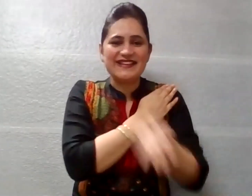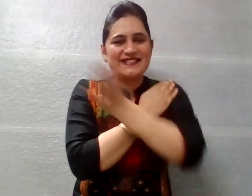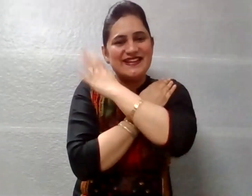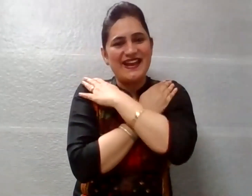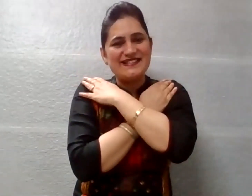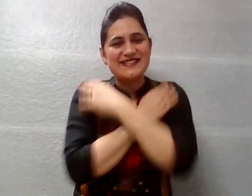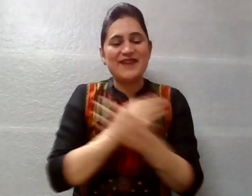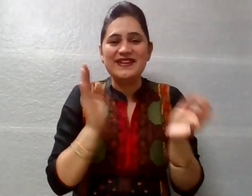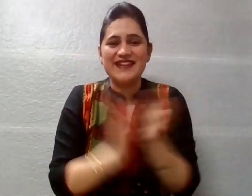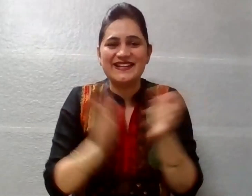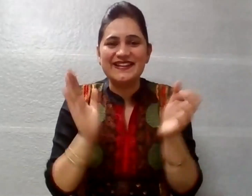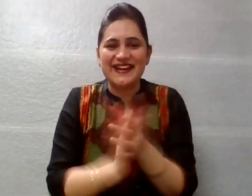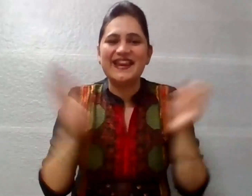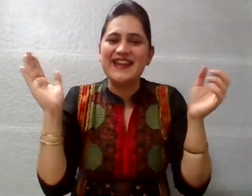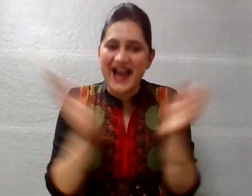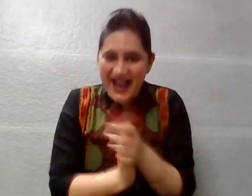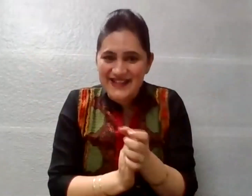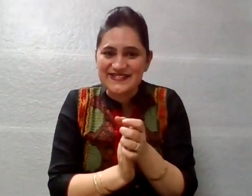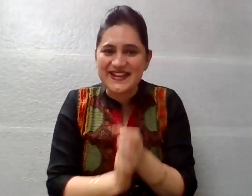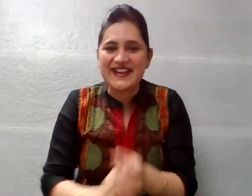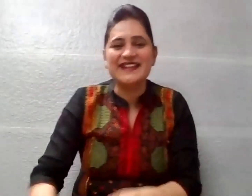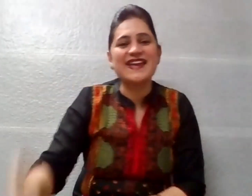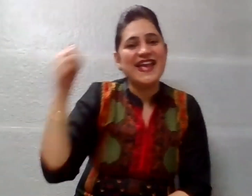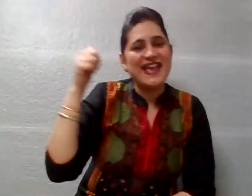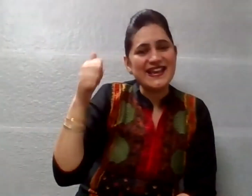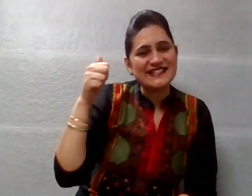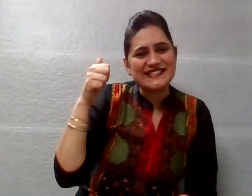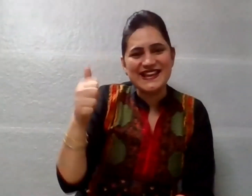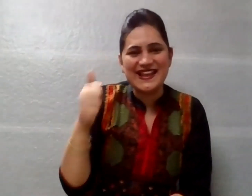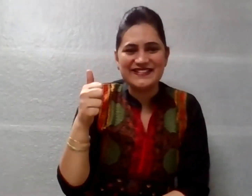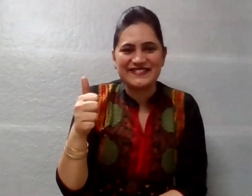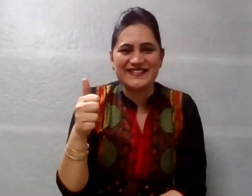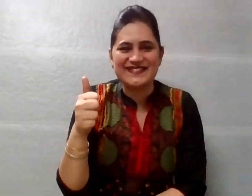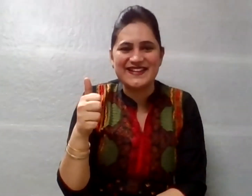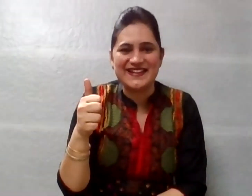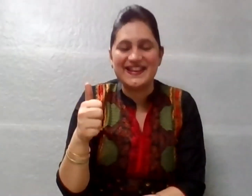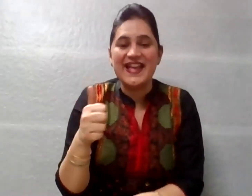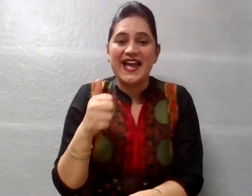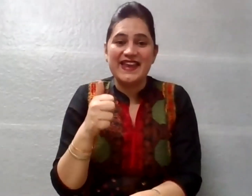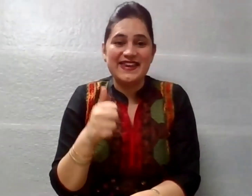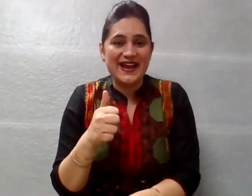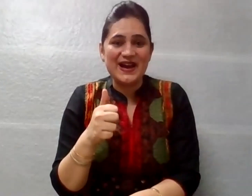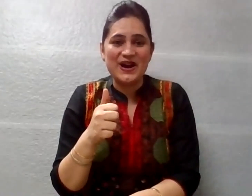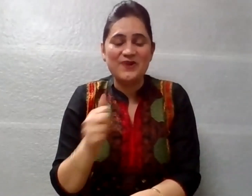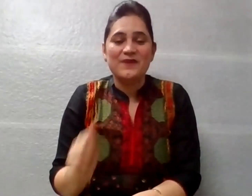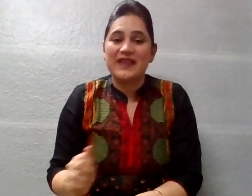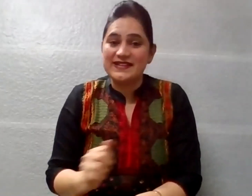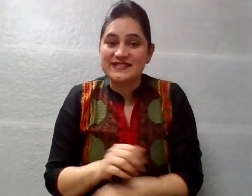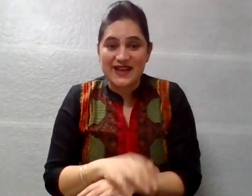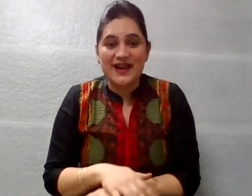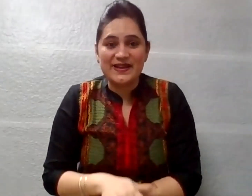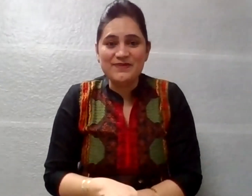96, 97, 97, 98, 99, 100. Excellent children. And now